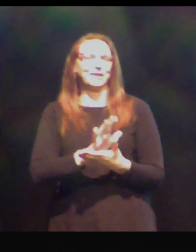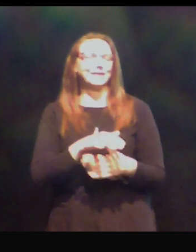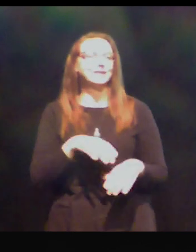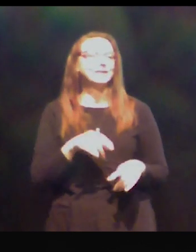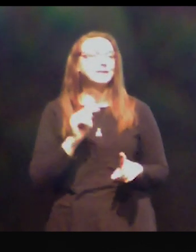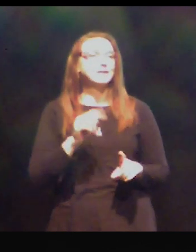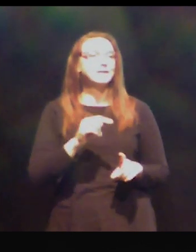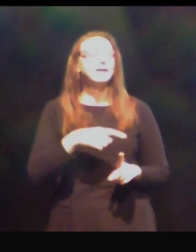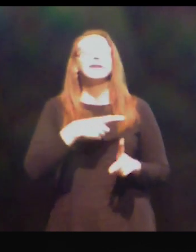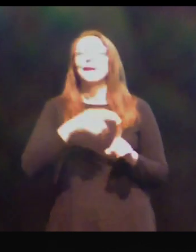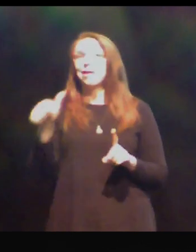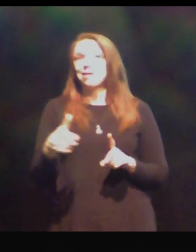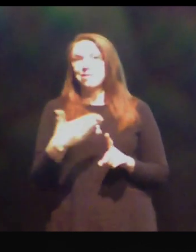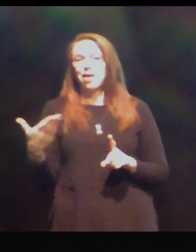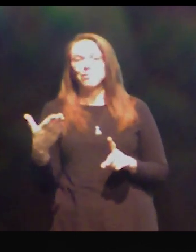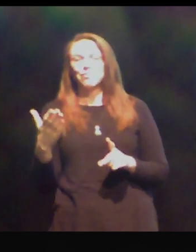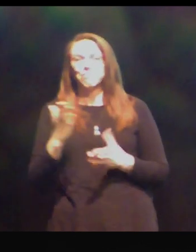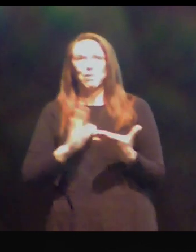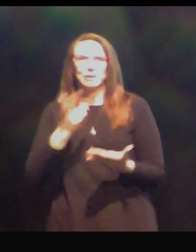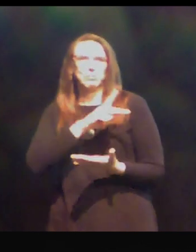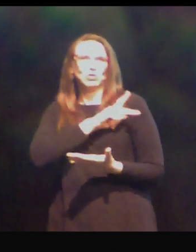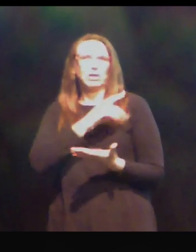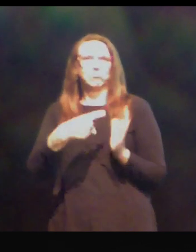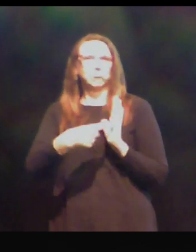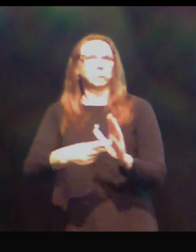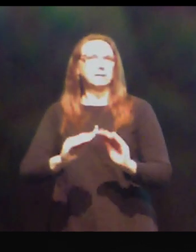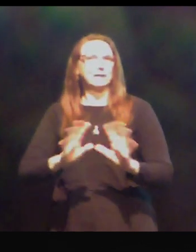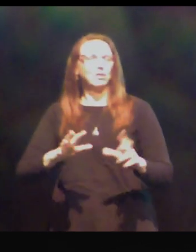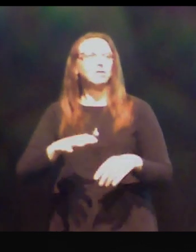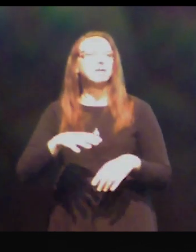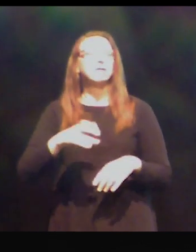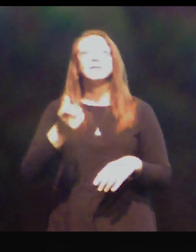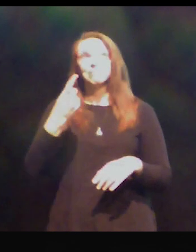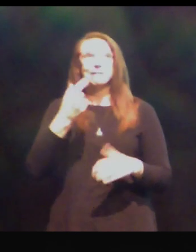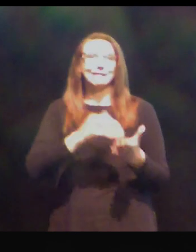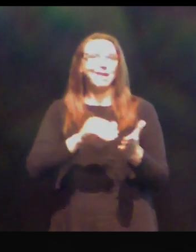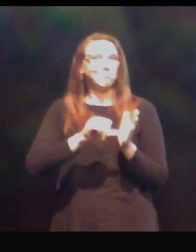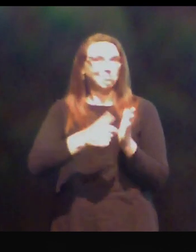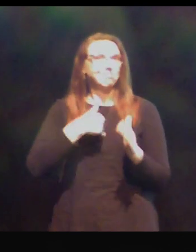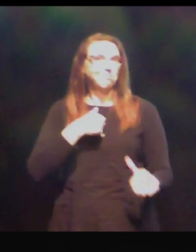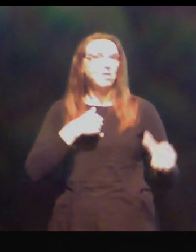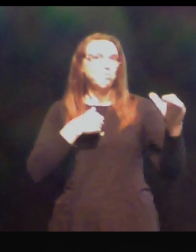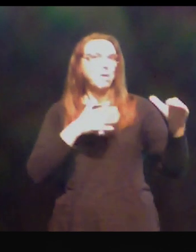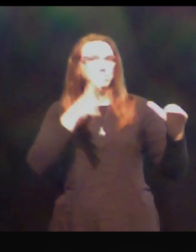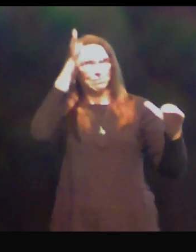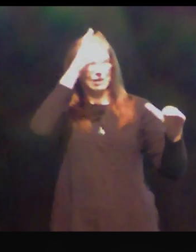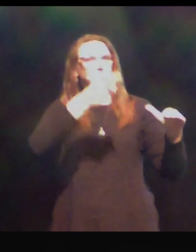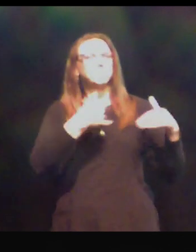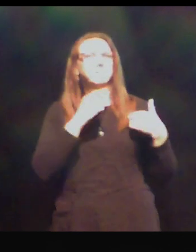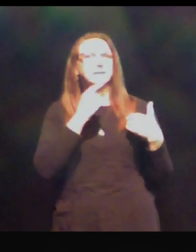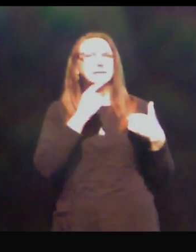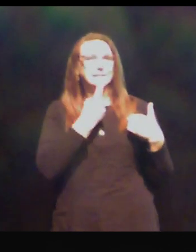also really came across to me after, like I said, growing up with my father, who had a